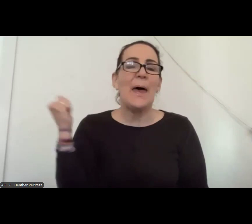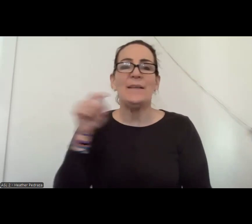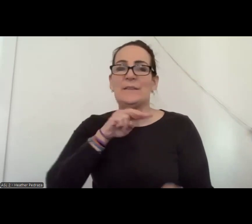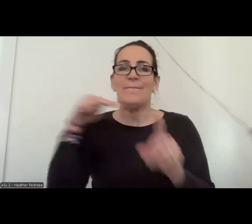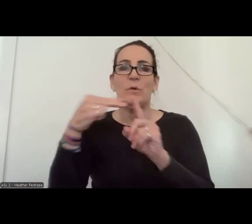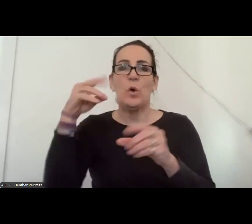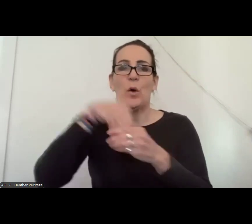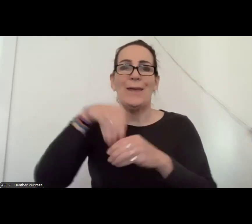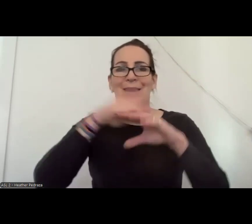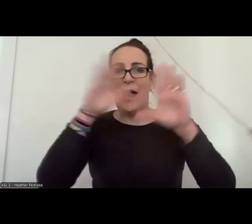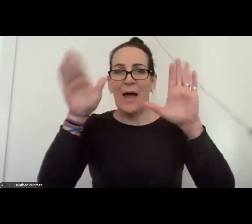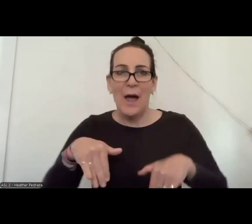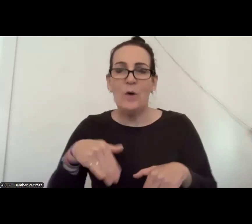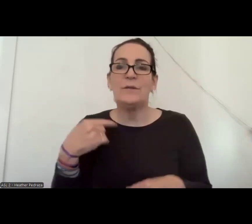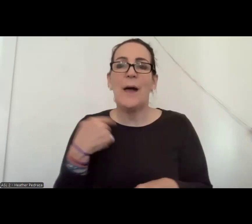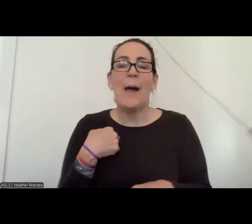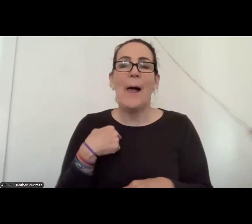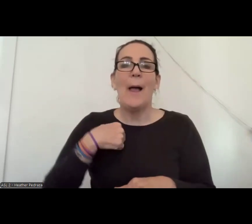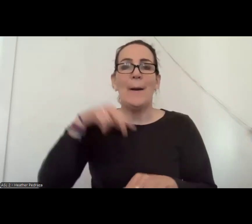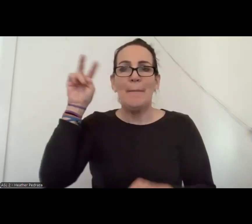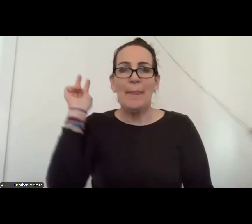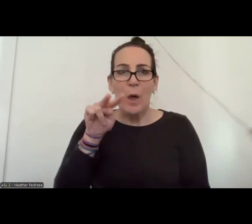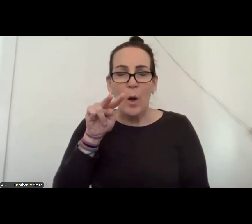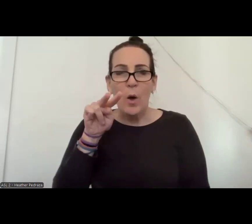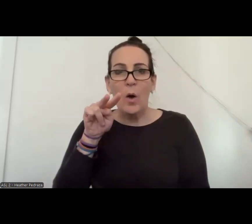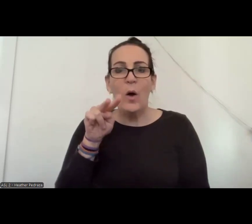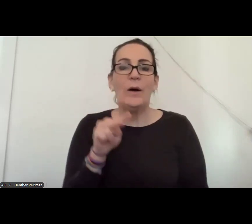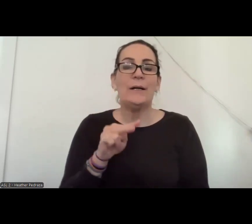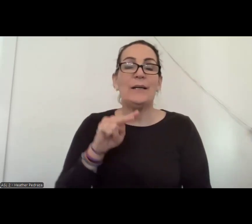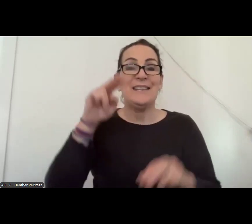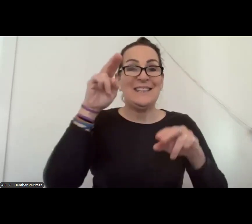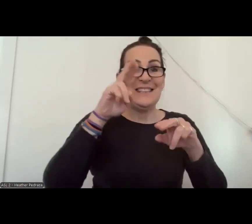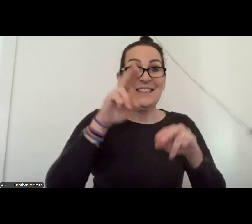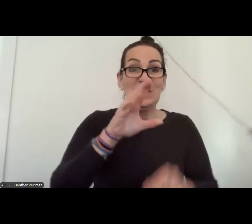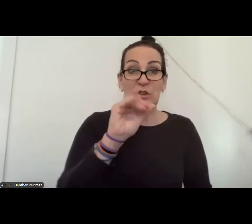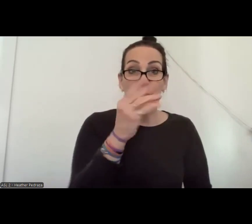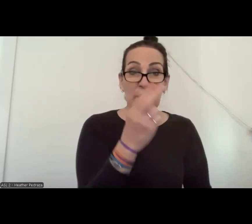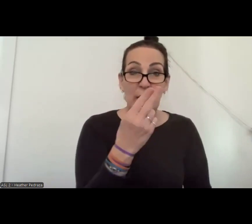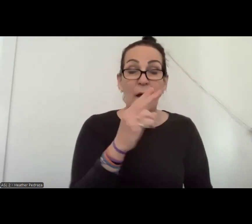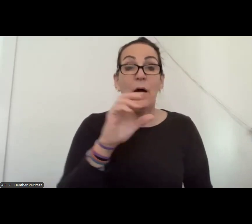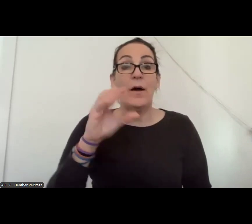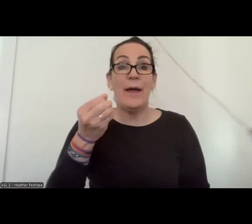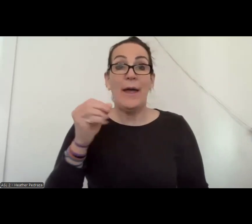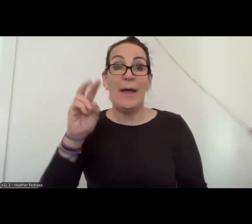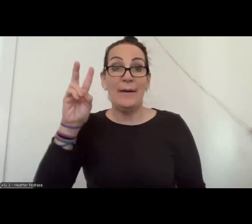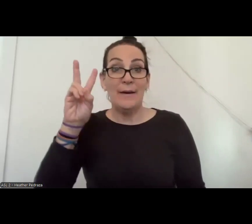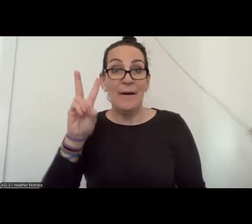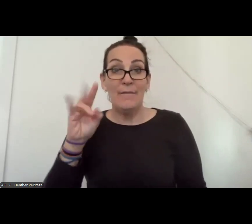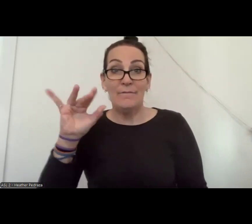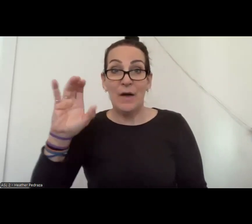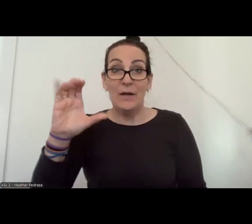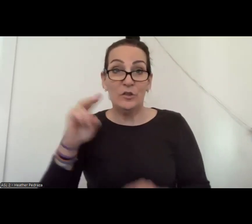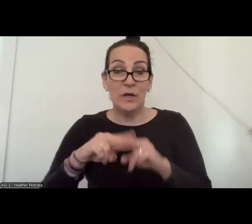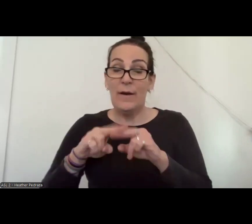house. I am looking at our chair and vice chair, Wynn and Carlos, and I want to start, I mean, they're just in full